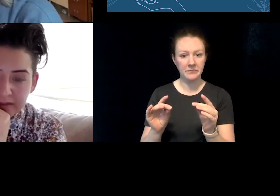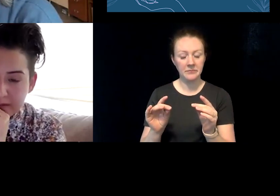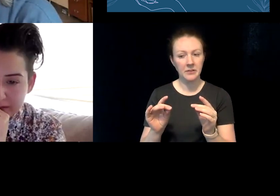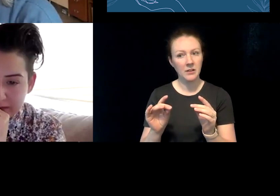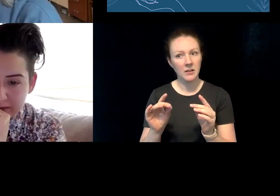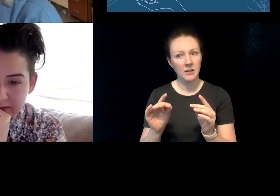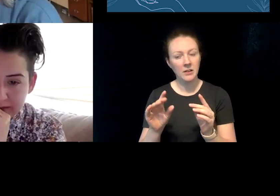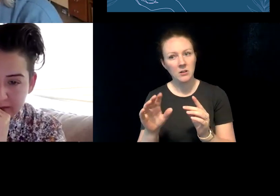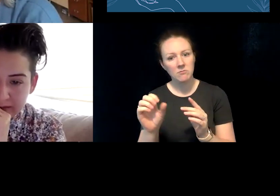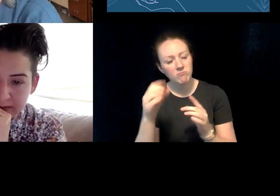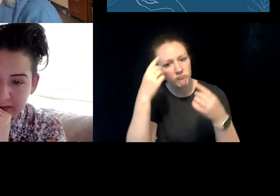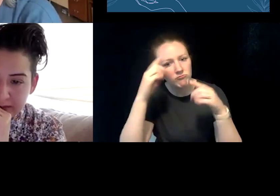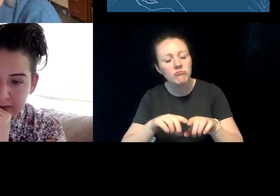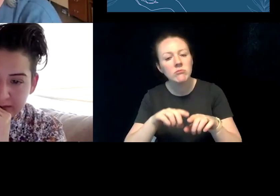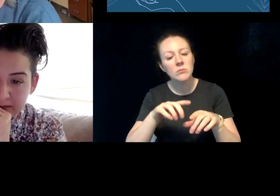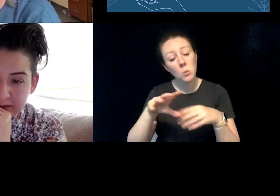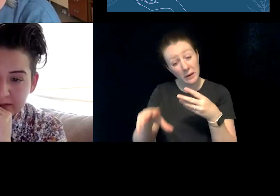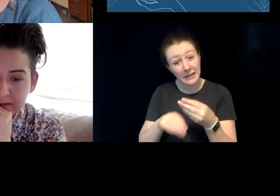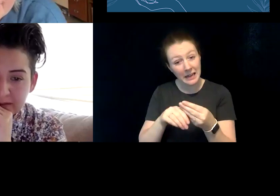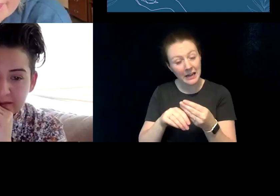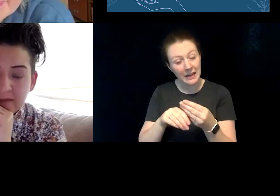maybe I'll talk a little bit about